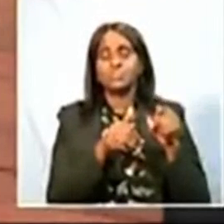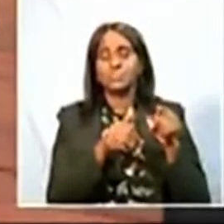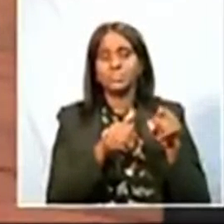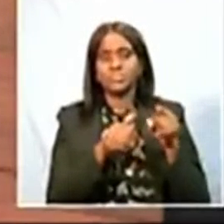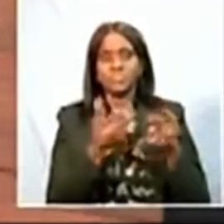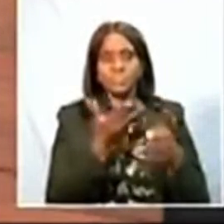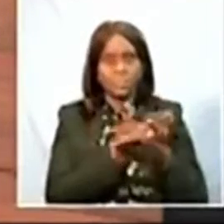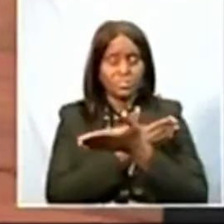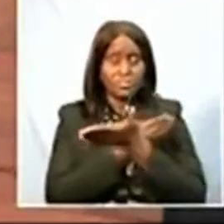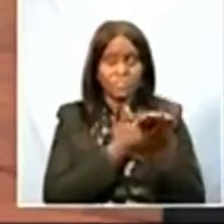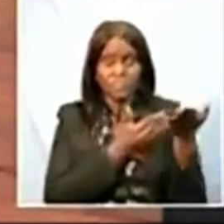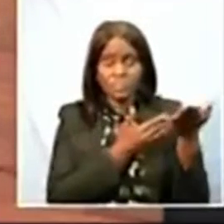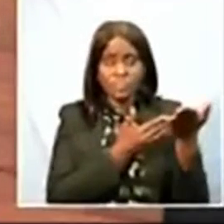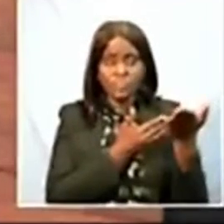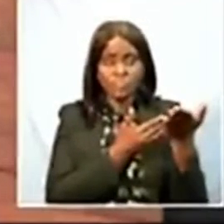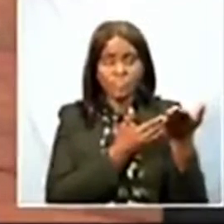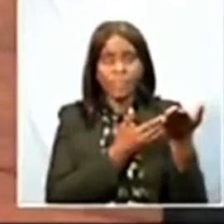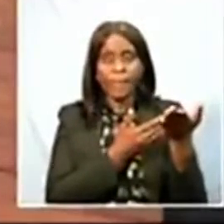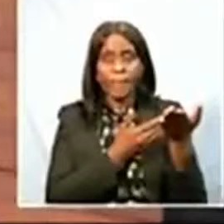these